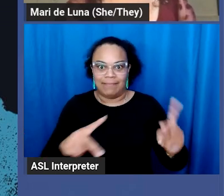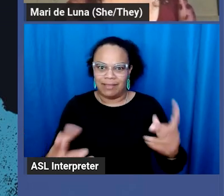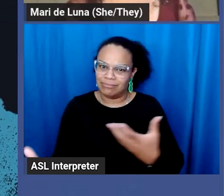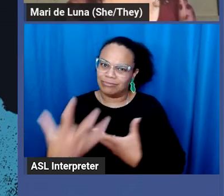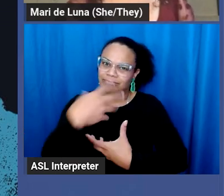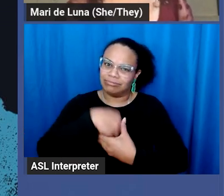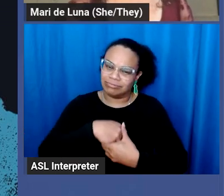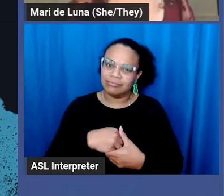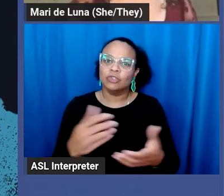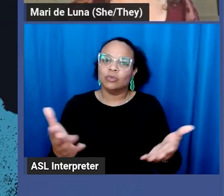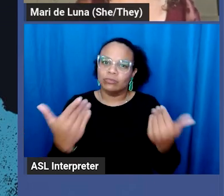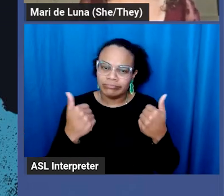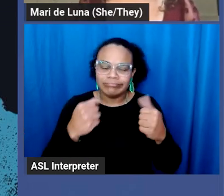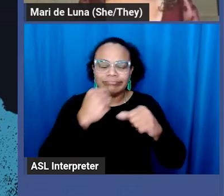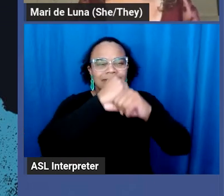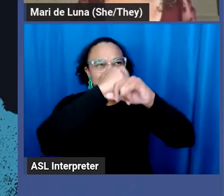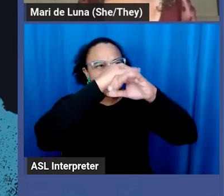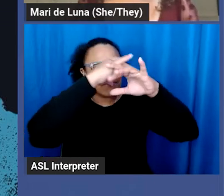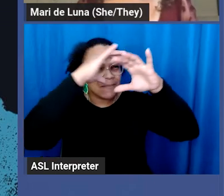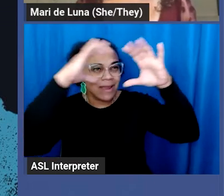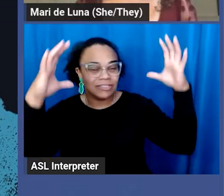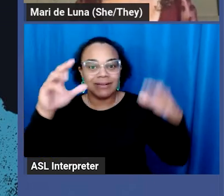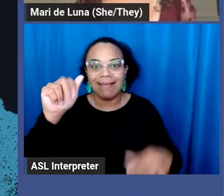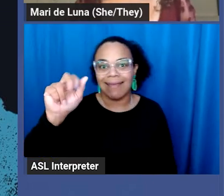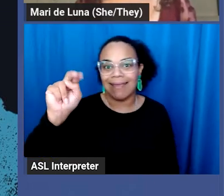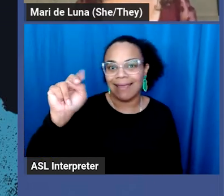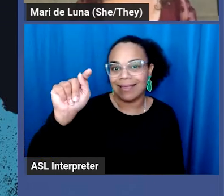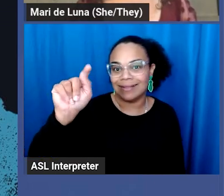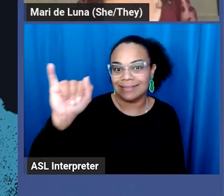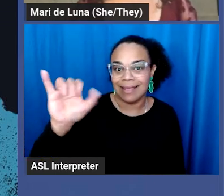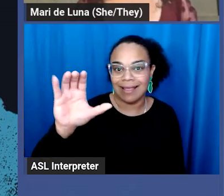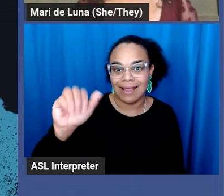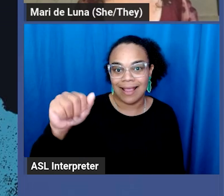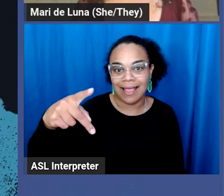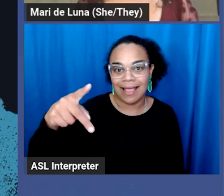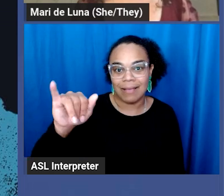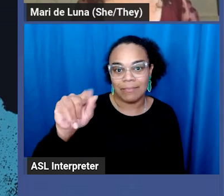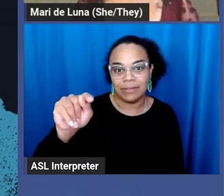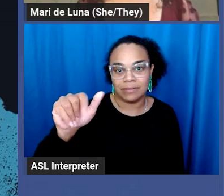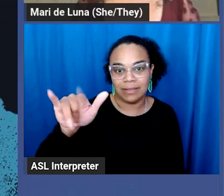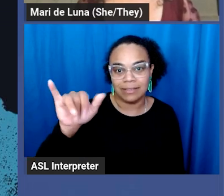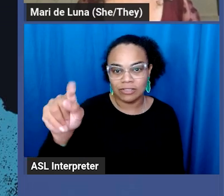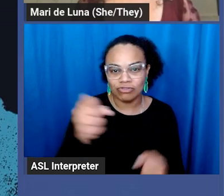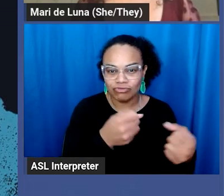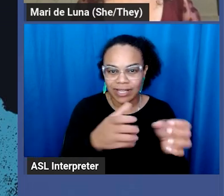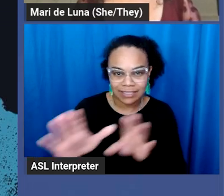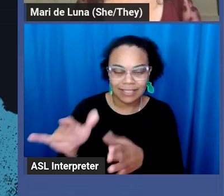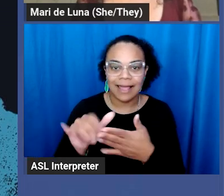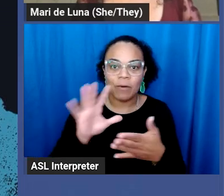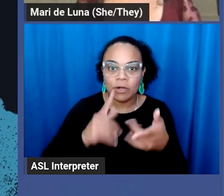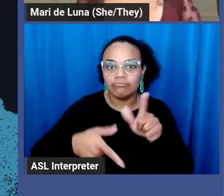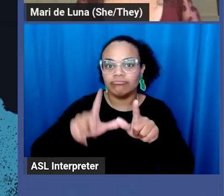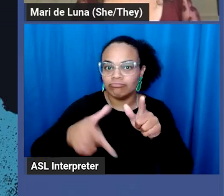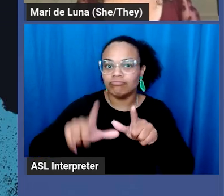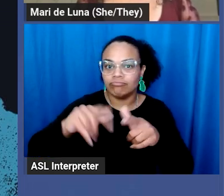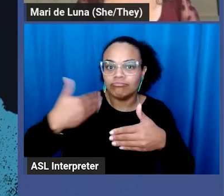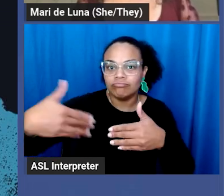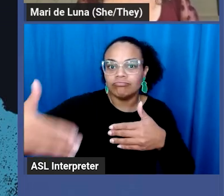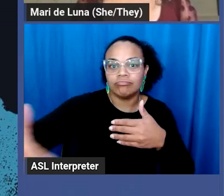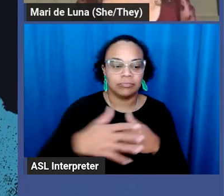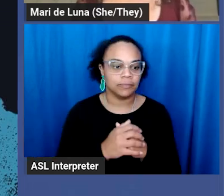imagining anti-capitalist strategies that are regenerative in nature